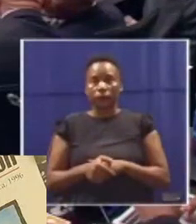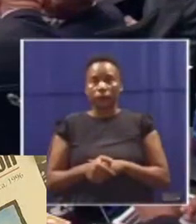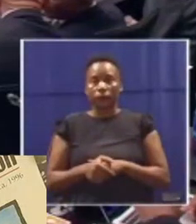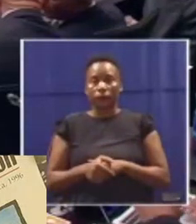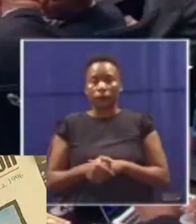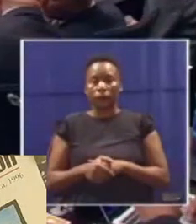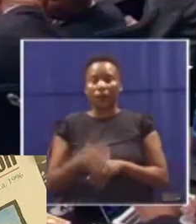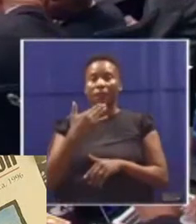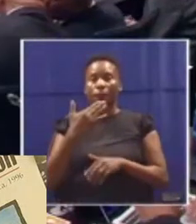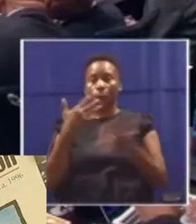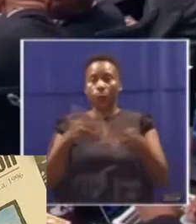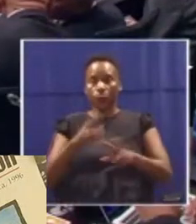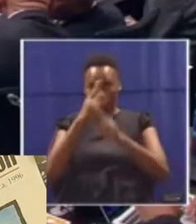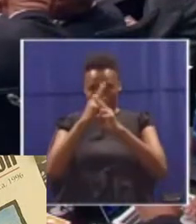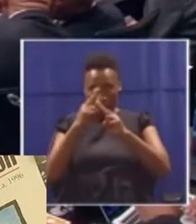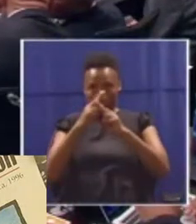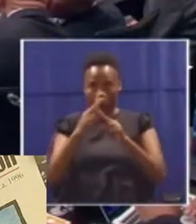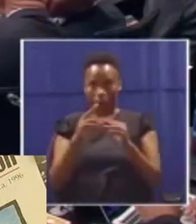Thank you, Honorable Member.